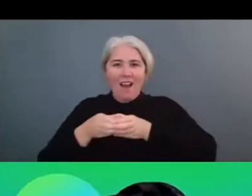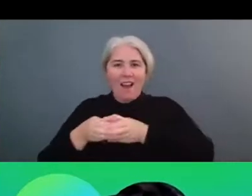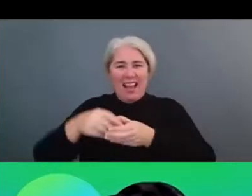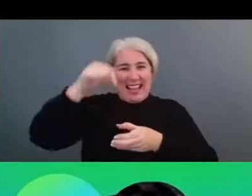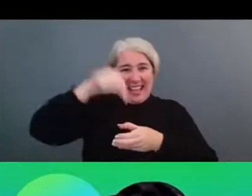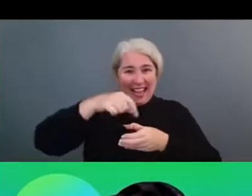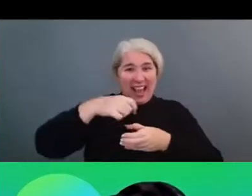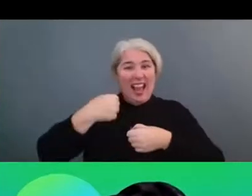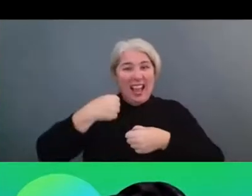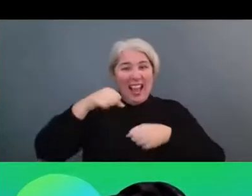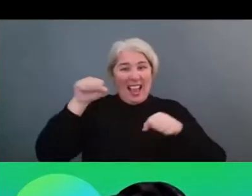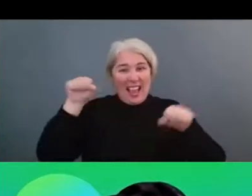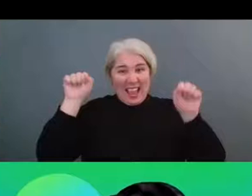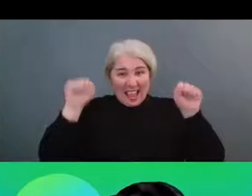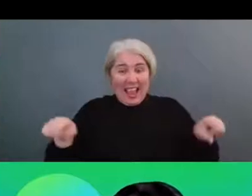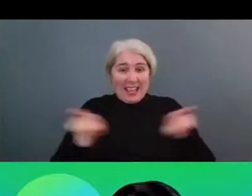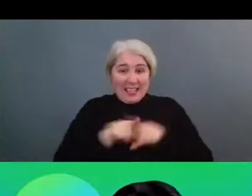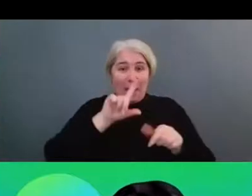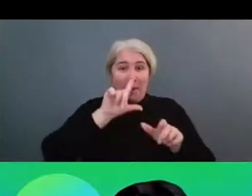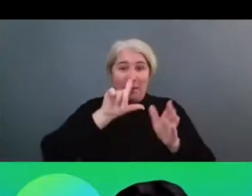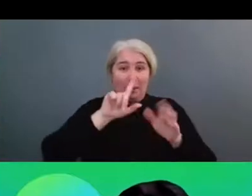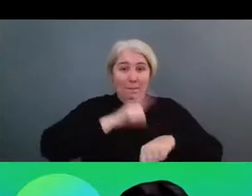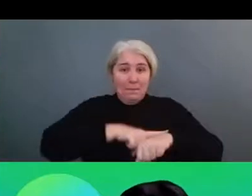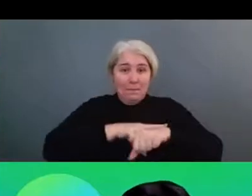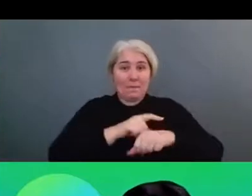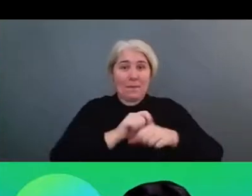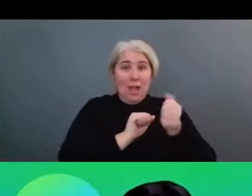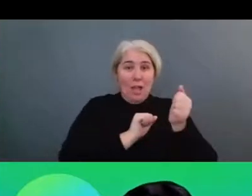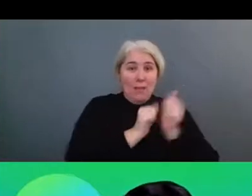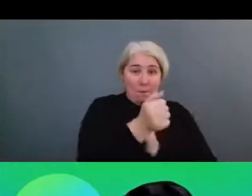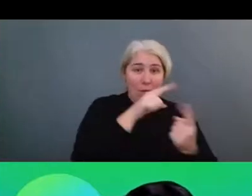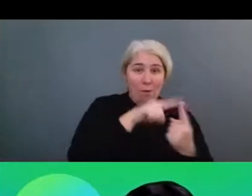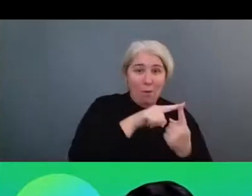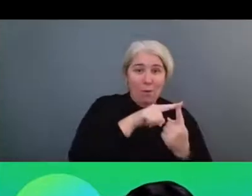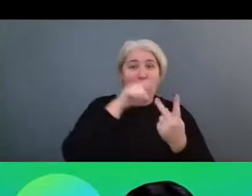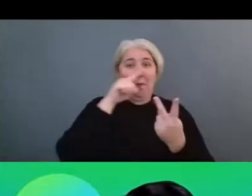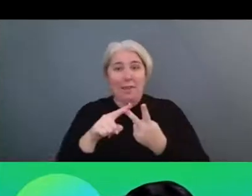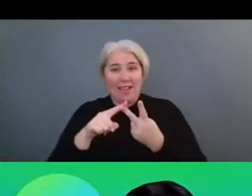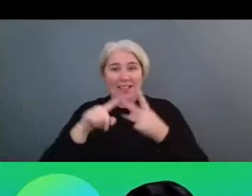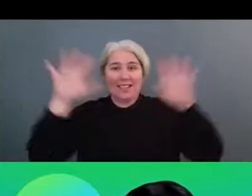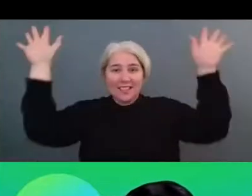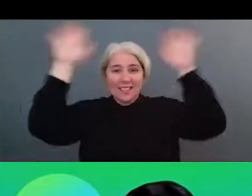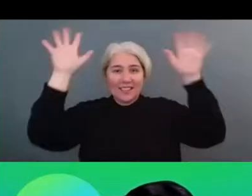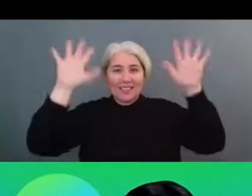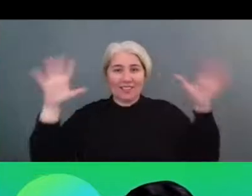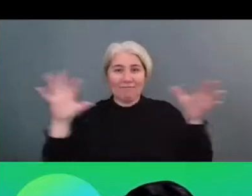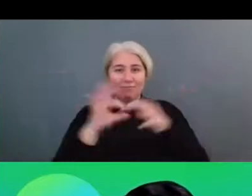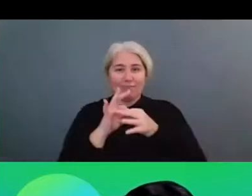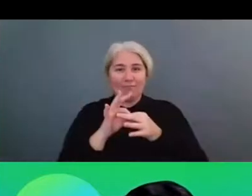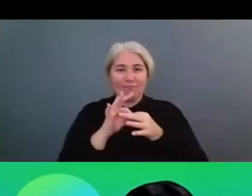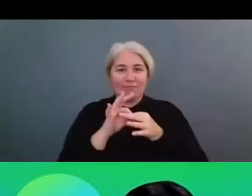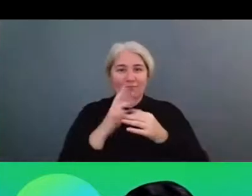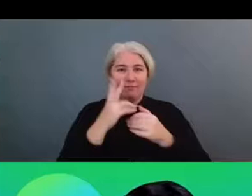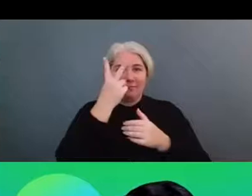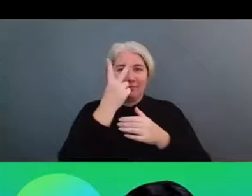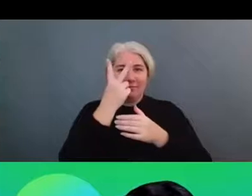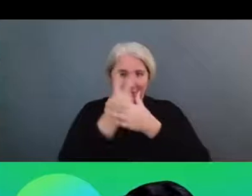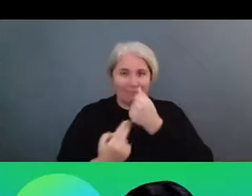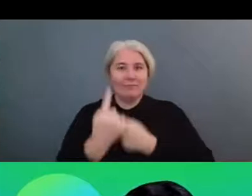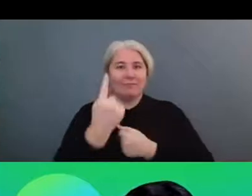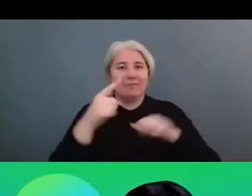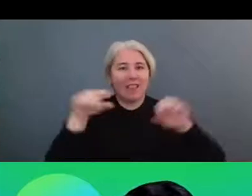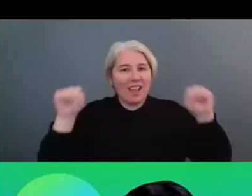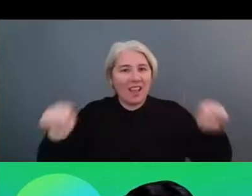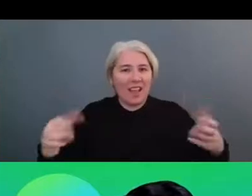action. And so now we see a situation currently where a lot more sports organizations are looking to get involved in